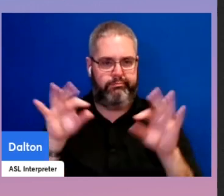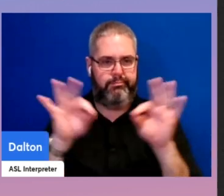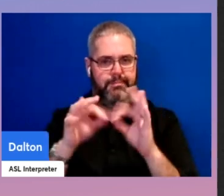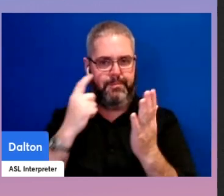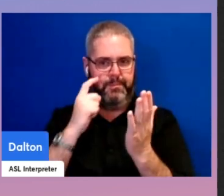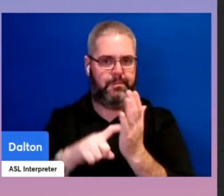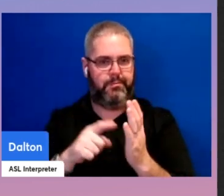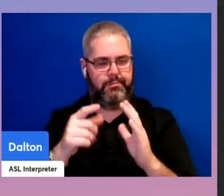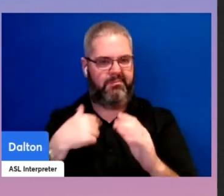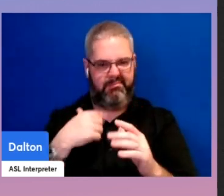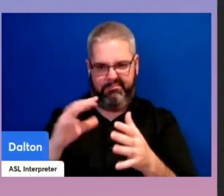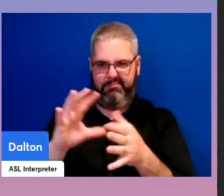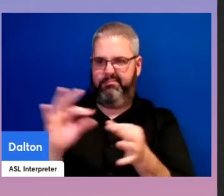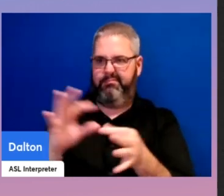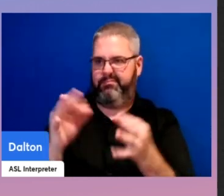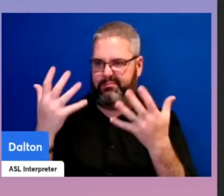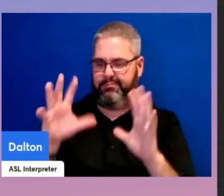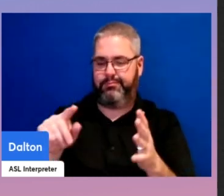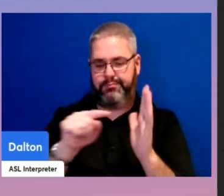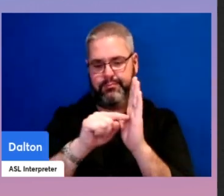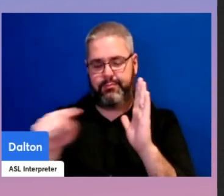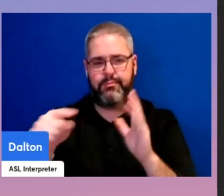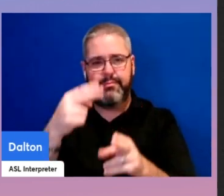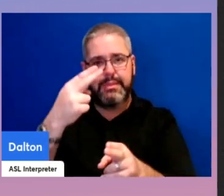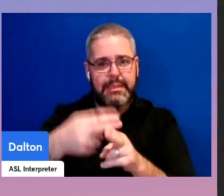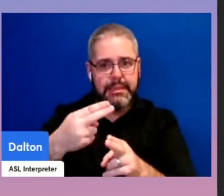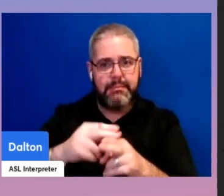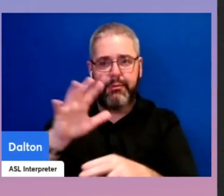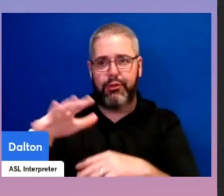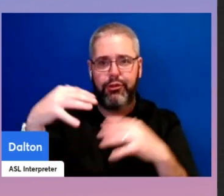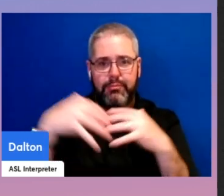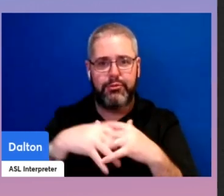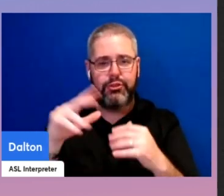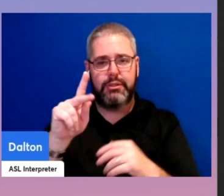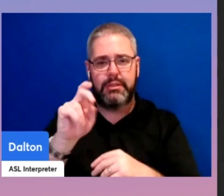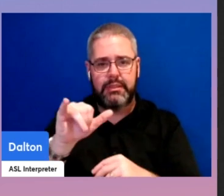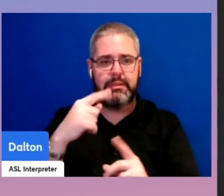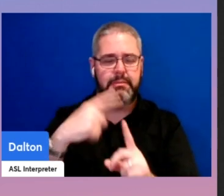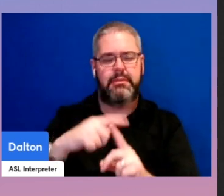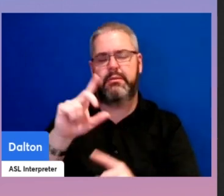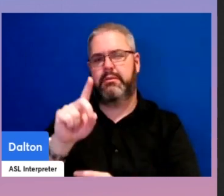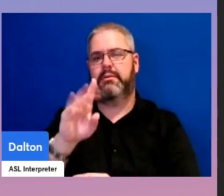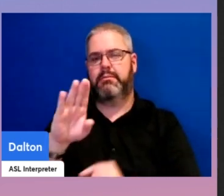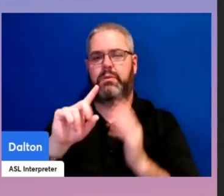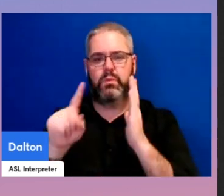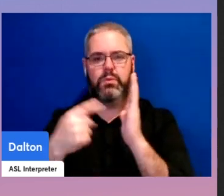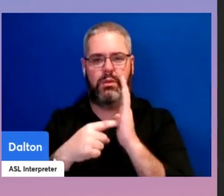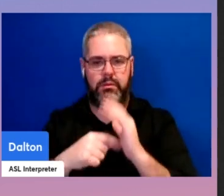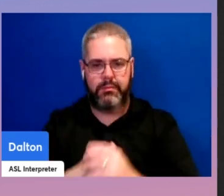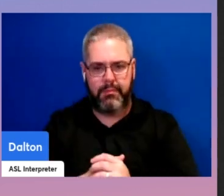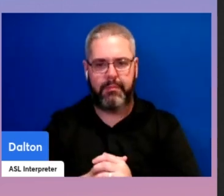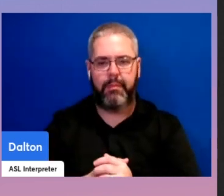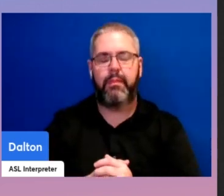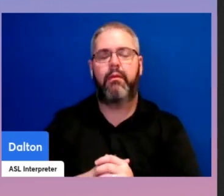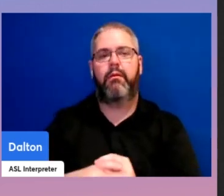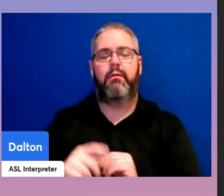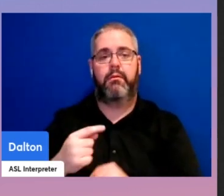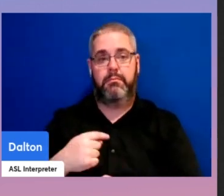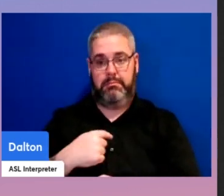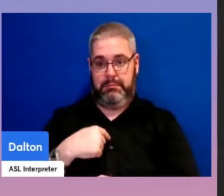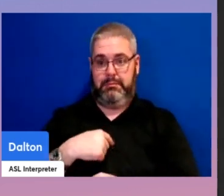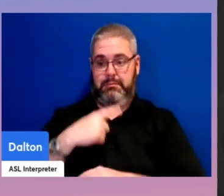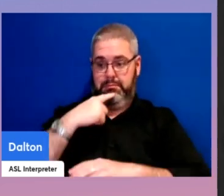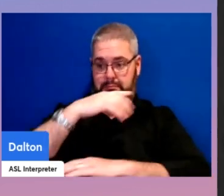is the name of the encryption key as well as the database role. Now again, this would be me as the platform